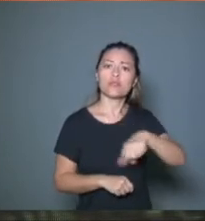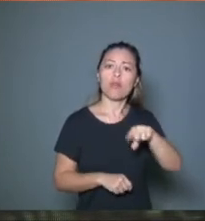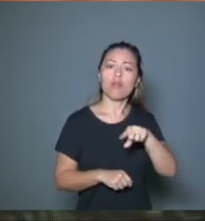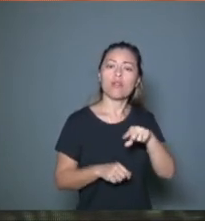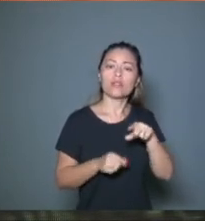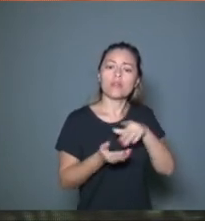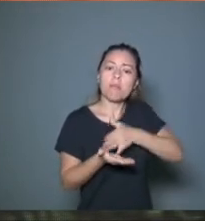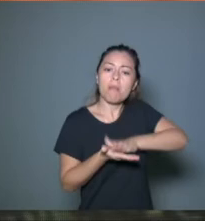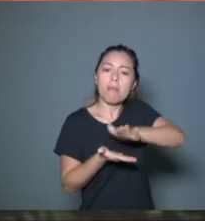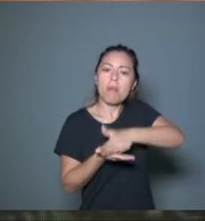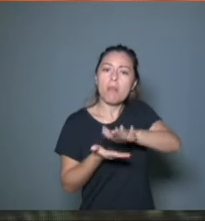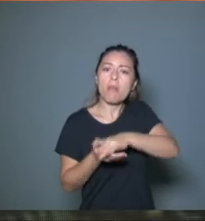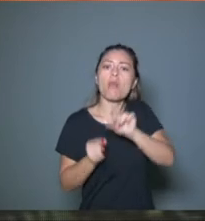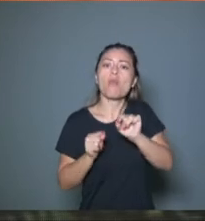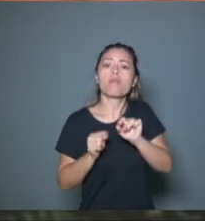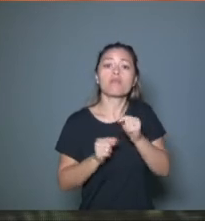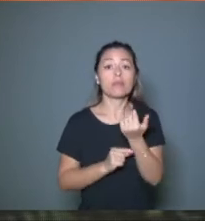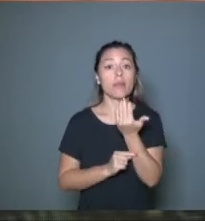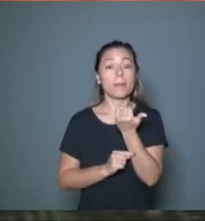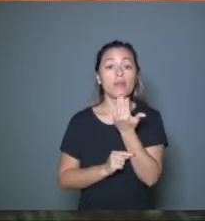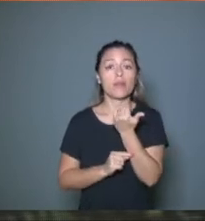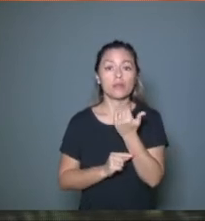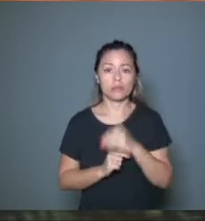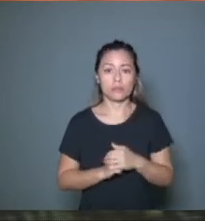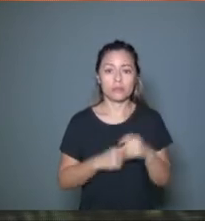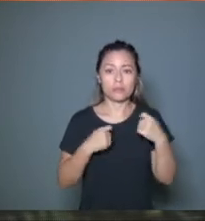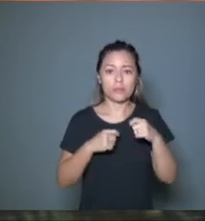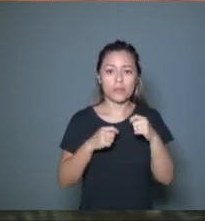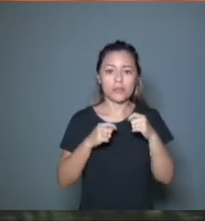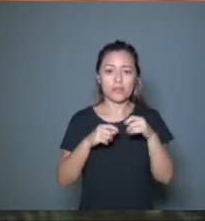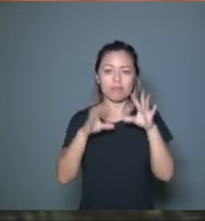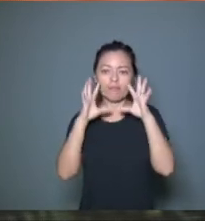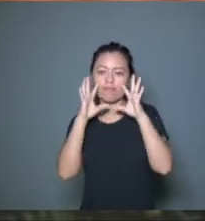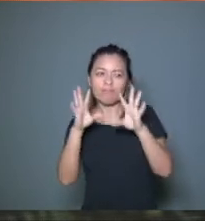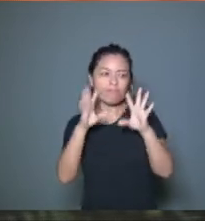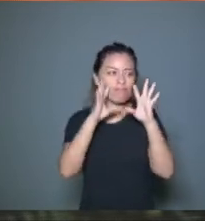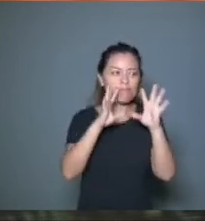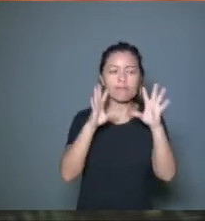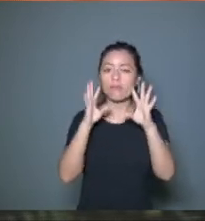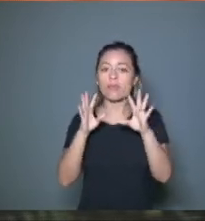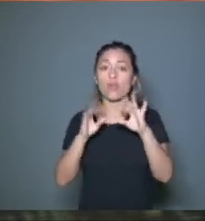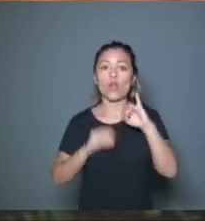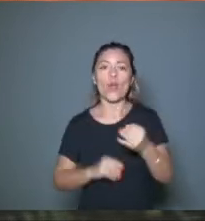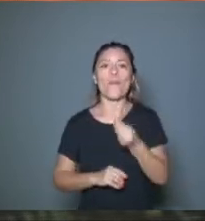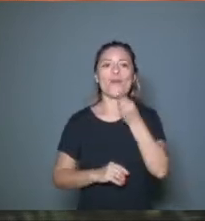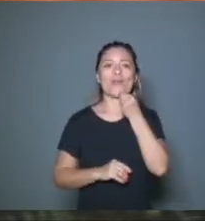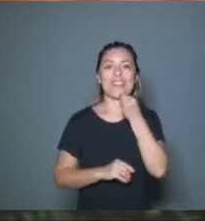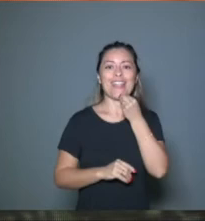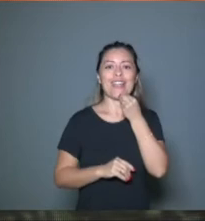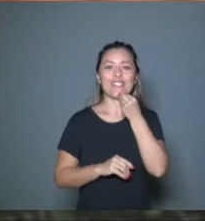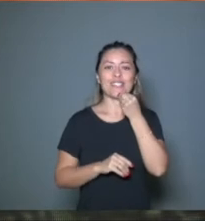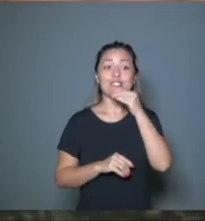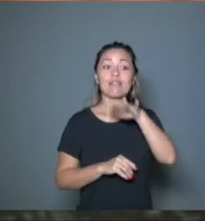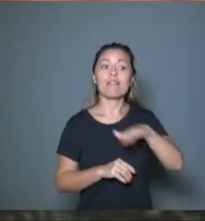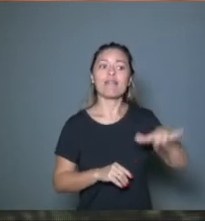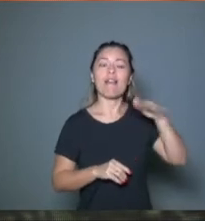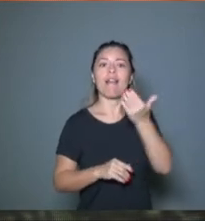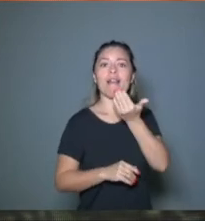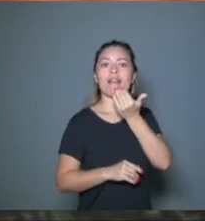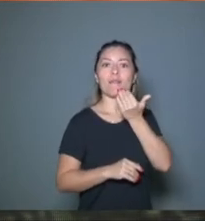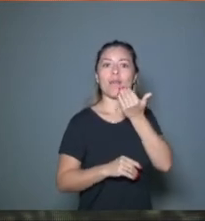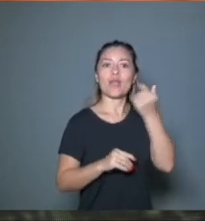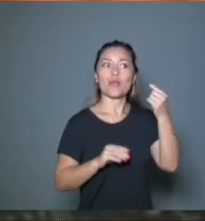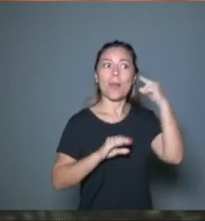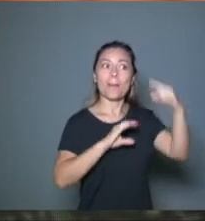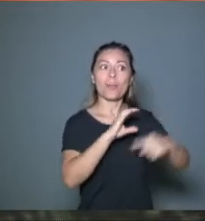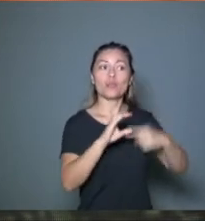possible. Today, we are a food production company, and we have to be attentive to the opportunities in the